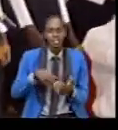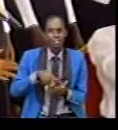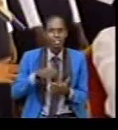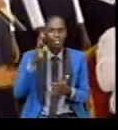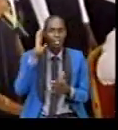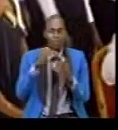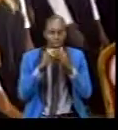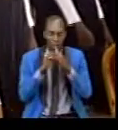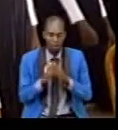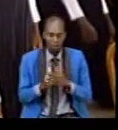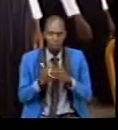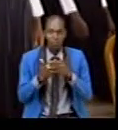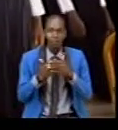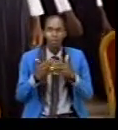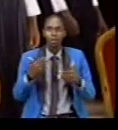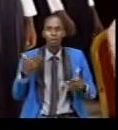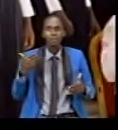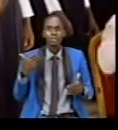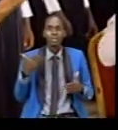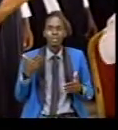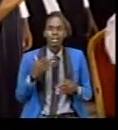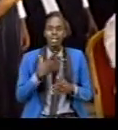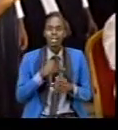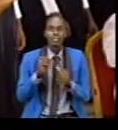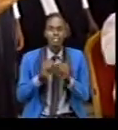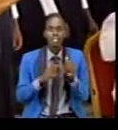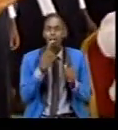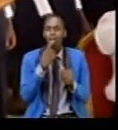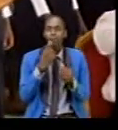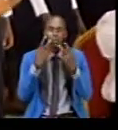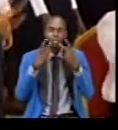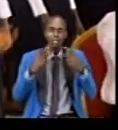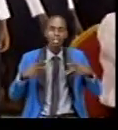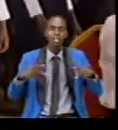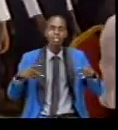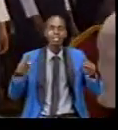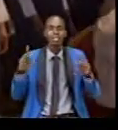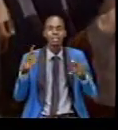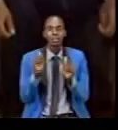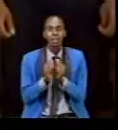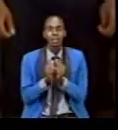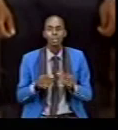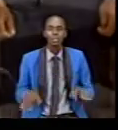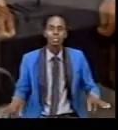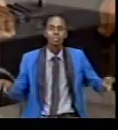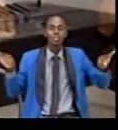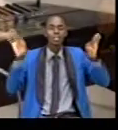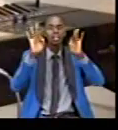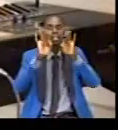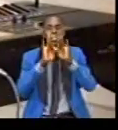knee shall bow before and every tongue proclaim with worthy